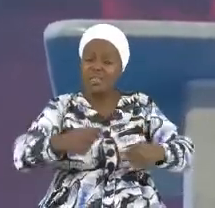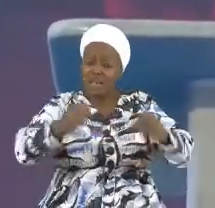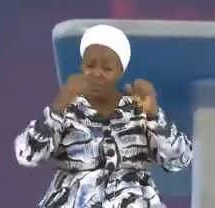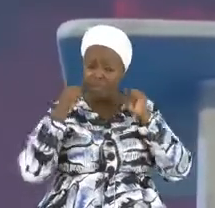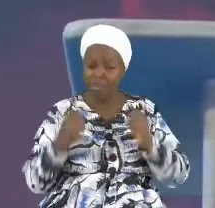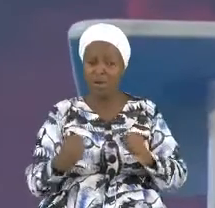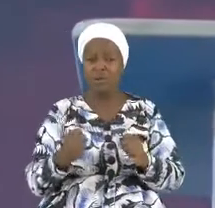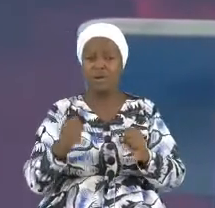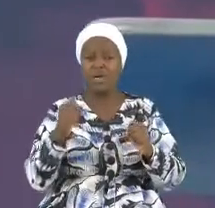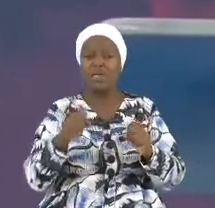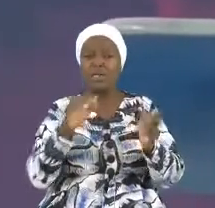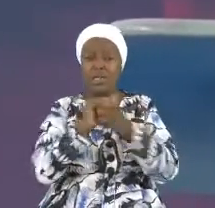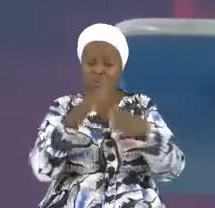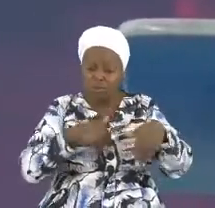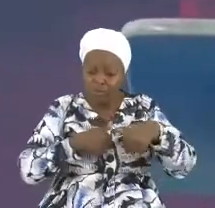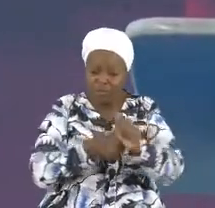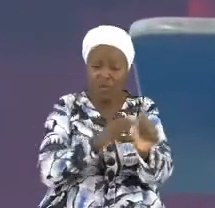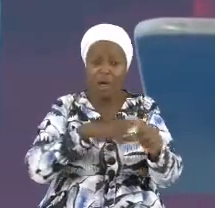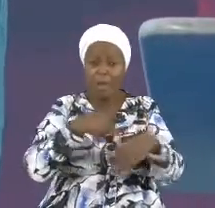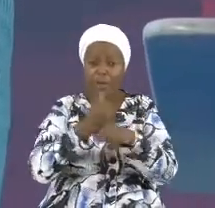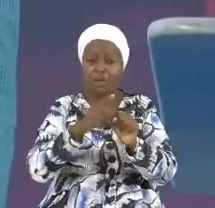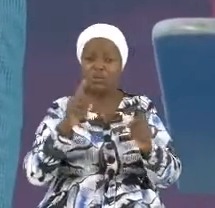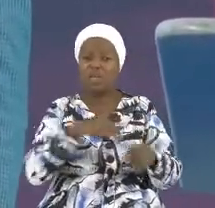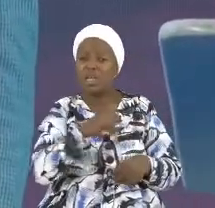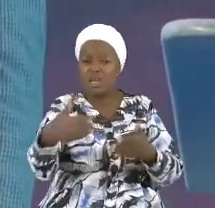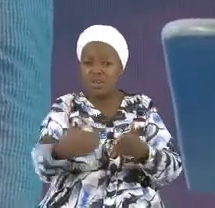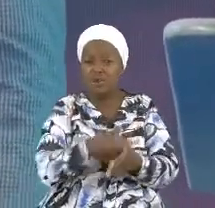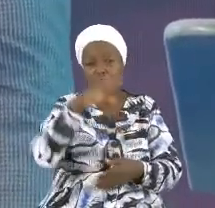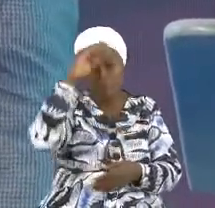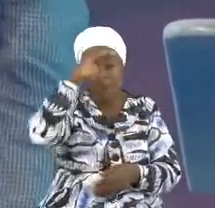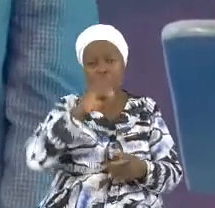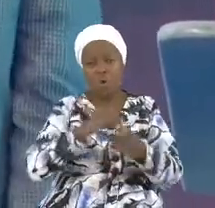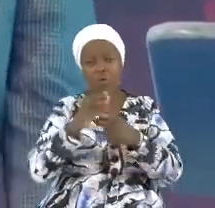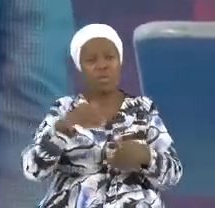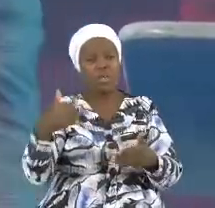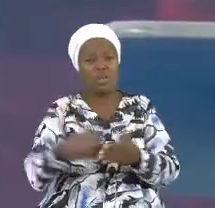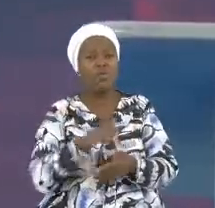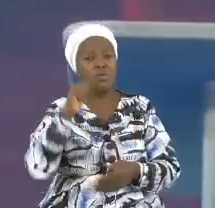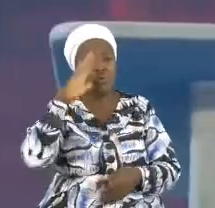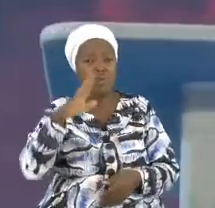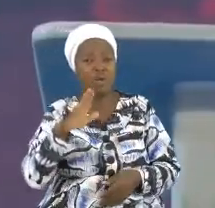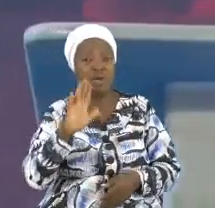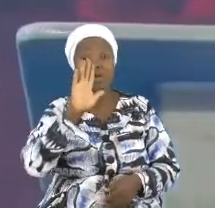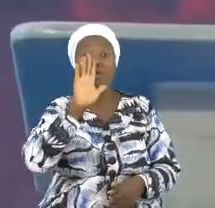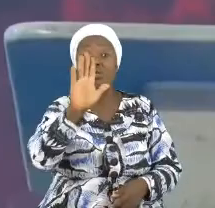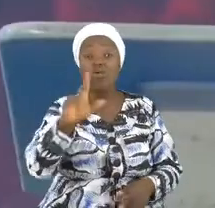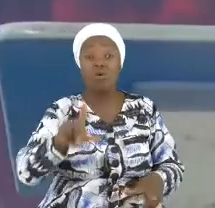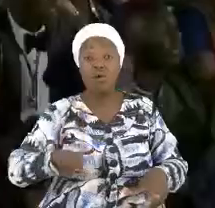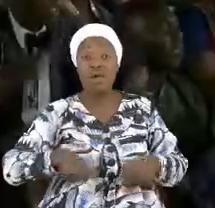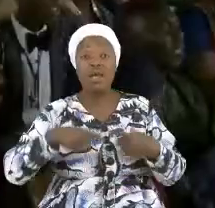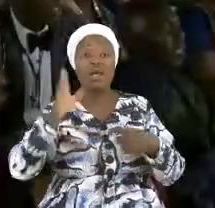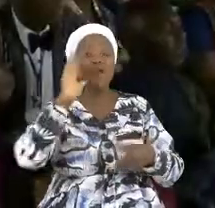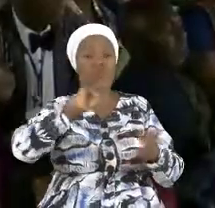make you a new man or a new woman. Your life will change